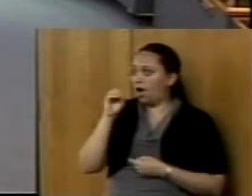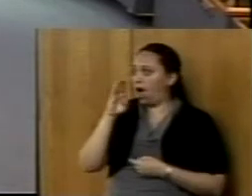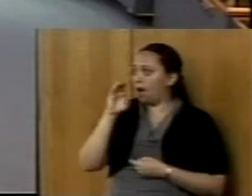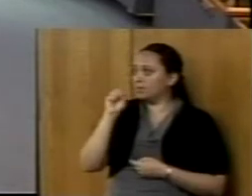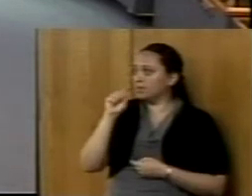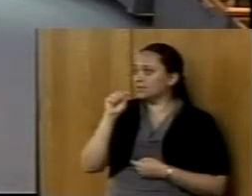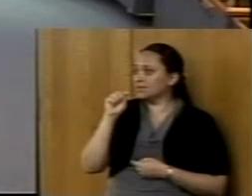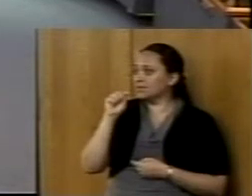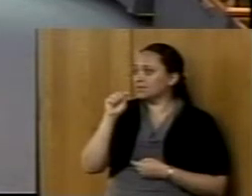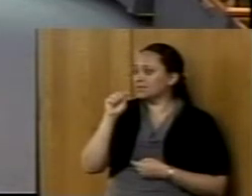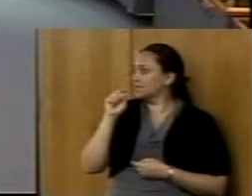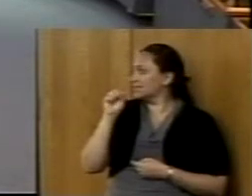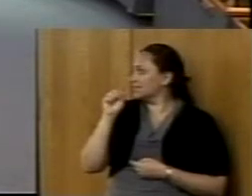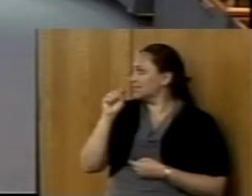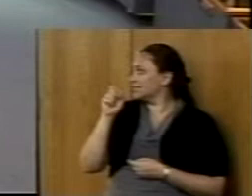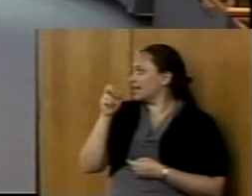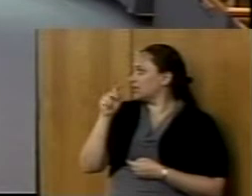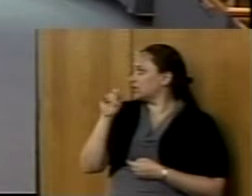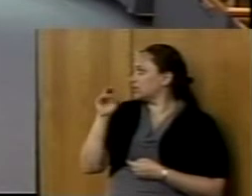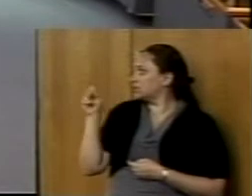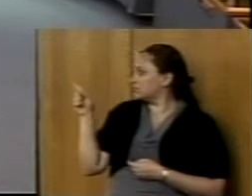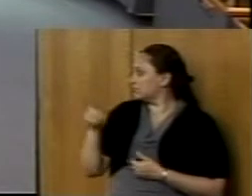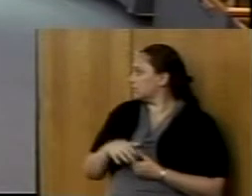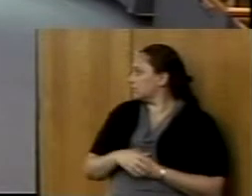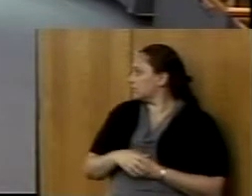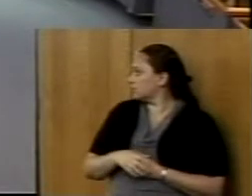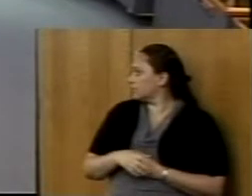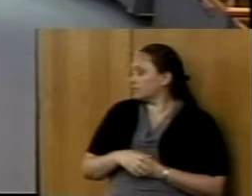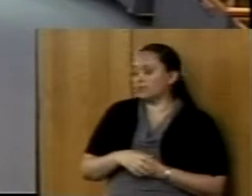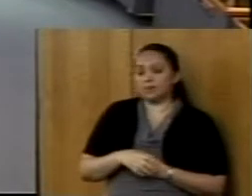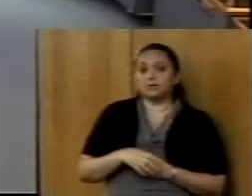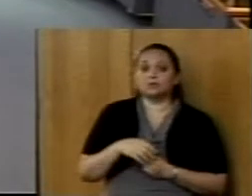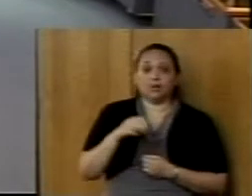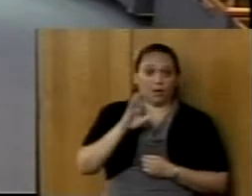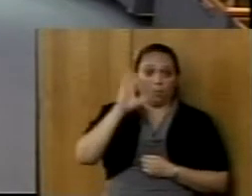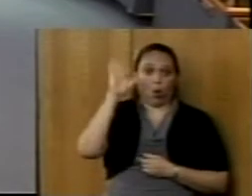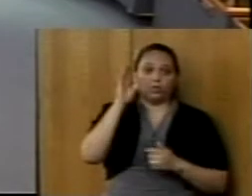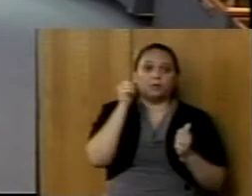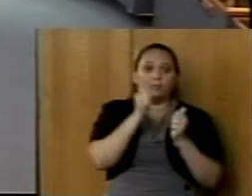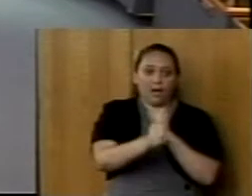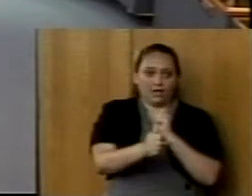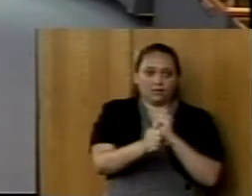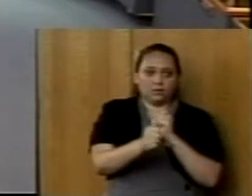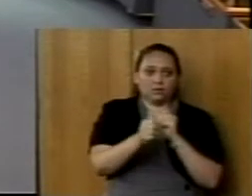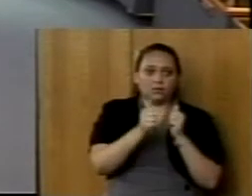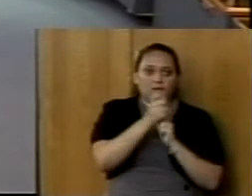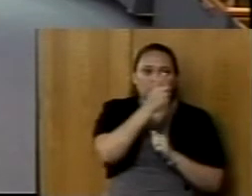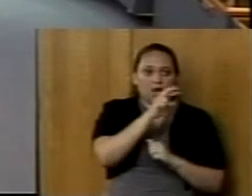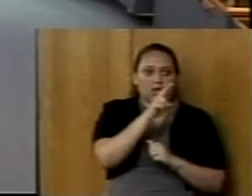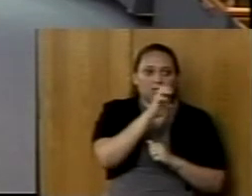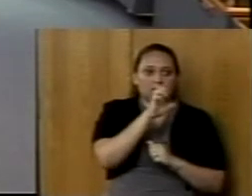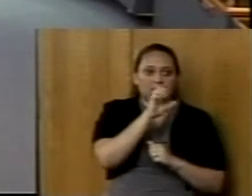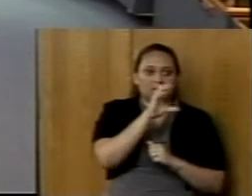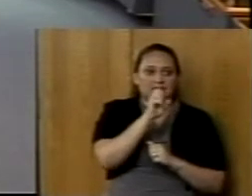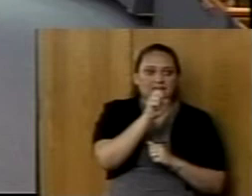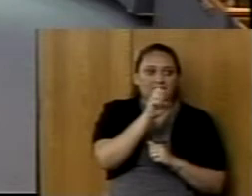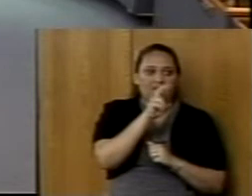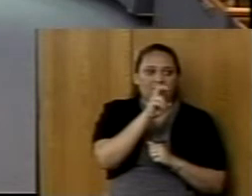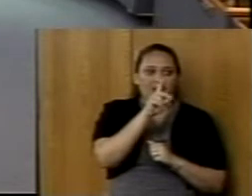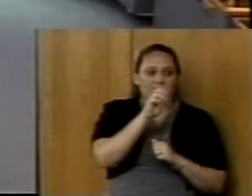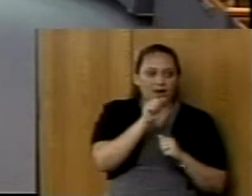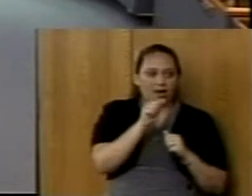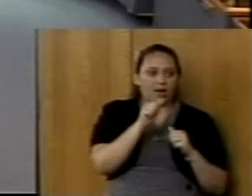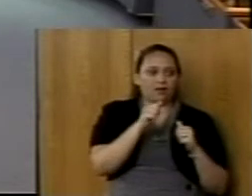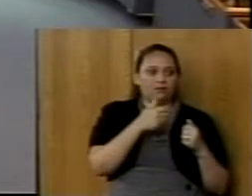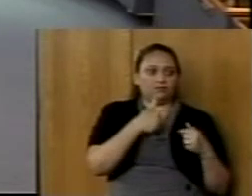Abstentions? Mr. Colunga, you voting? You're absent. Okay. The motion passes with Dr. Saavedra, Mrs. Longoria, and myself voting to